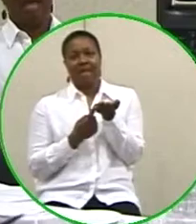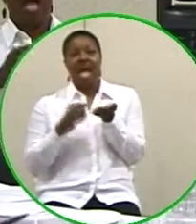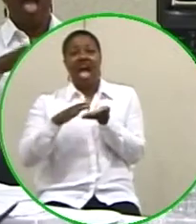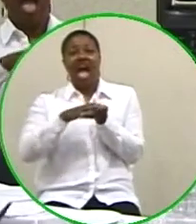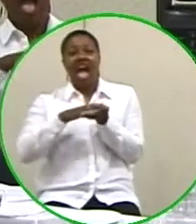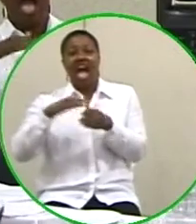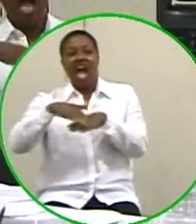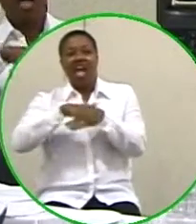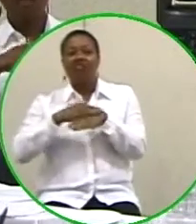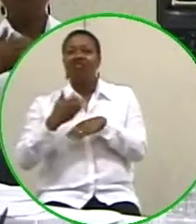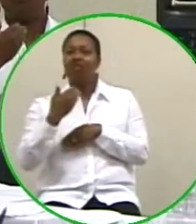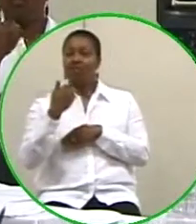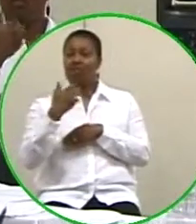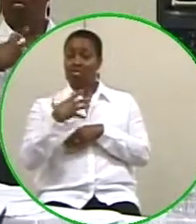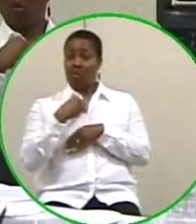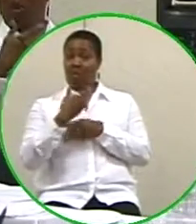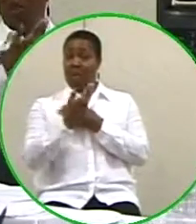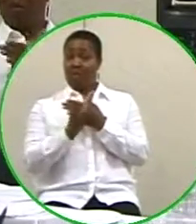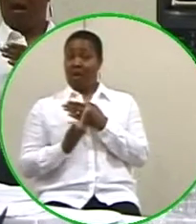the bread.